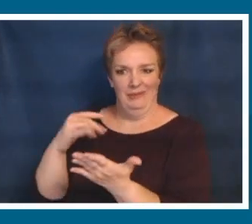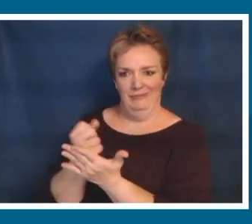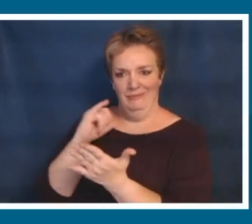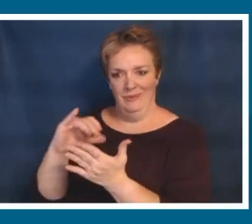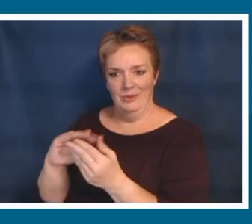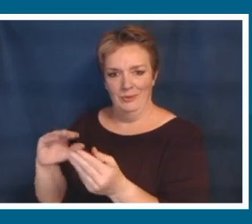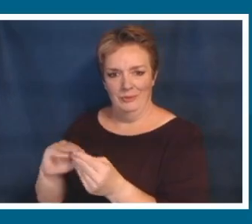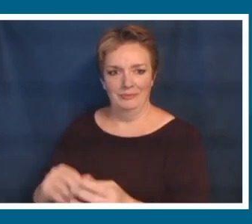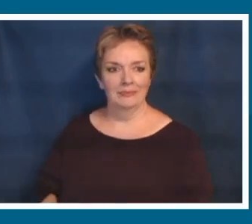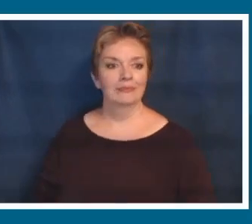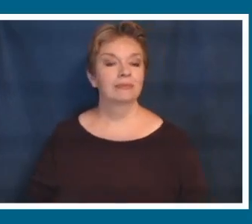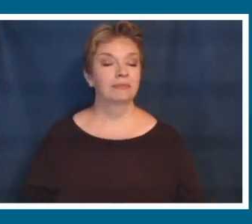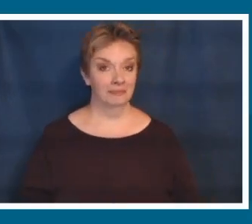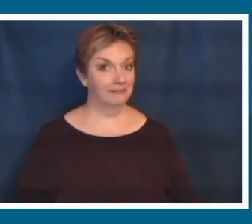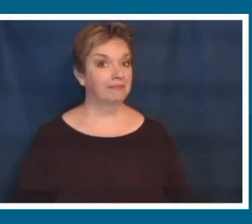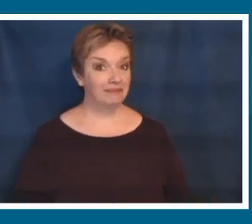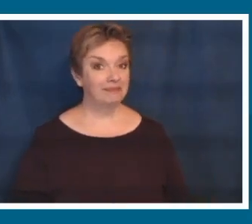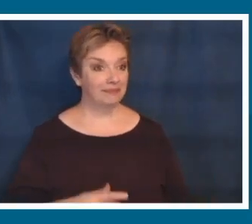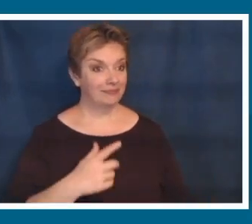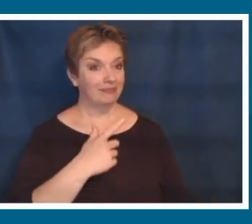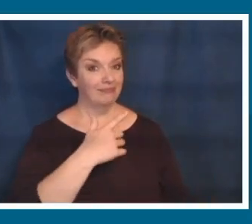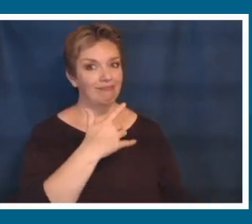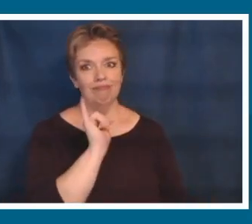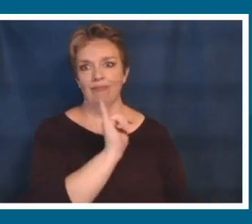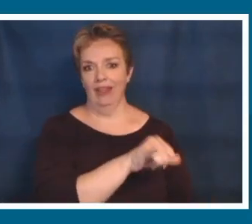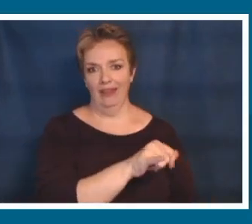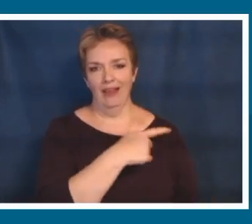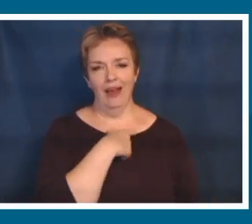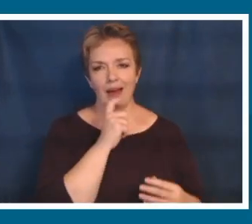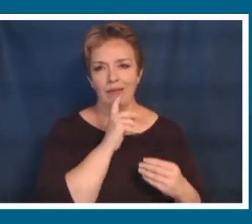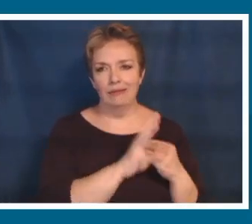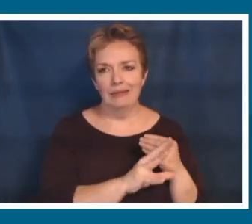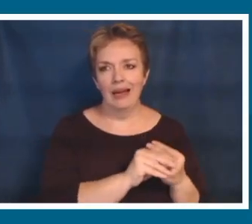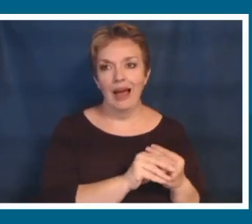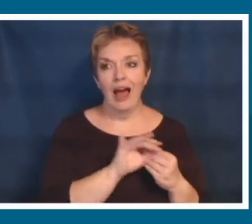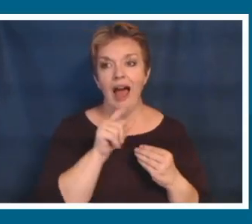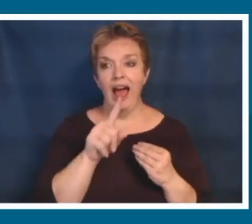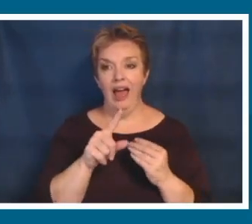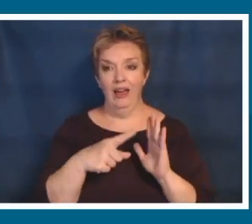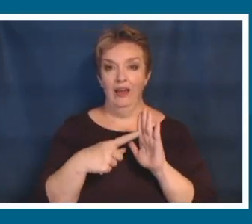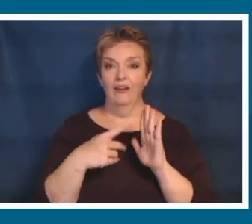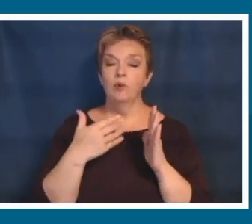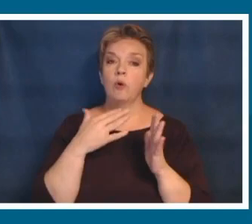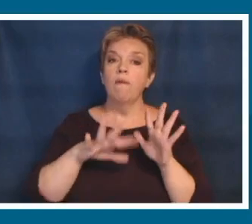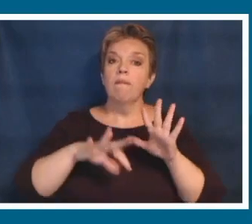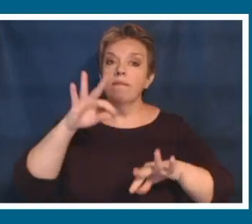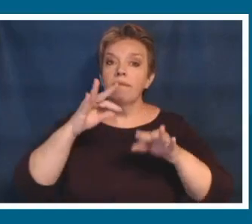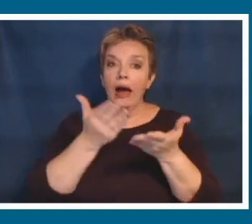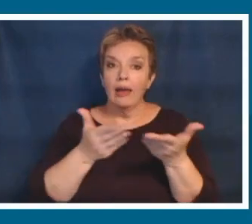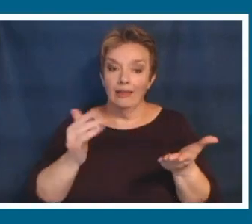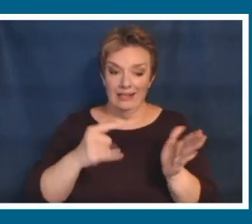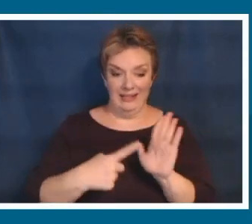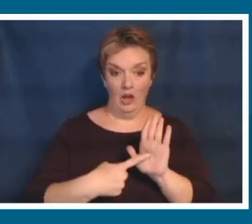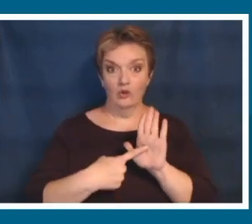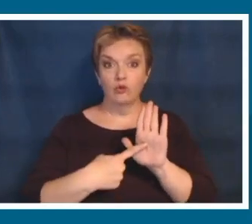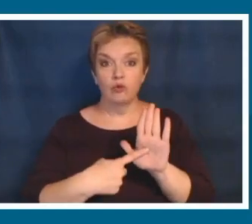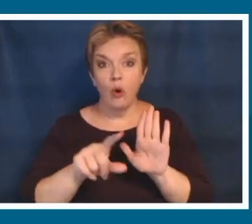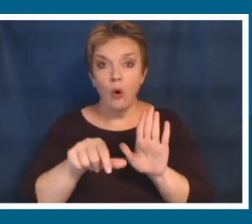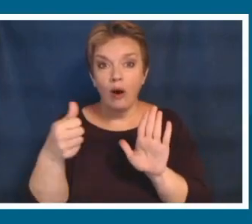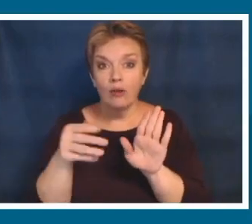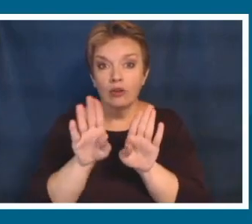primary sources that show children, that immediately connects to them. And so on our website,